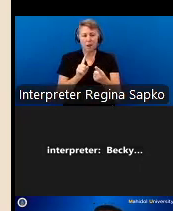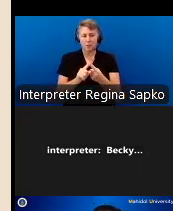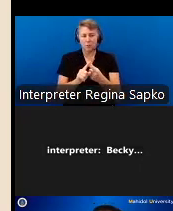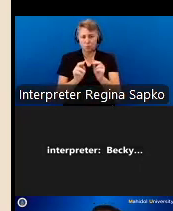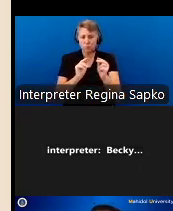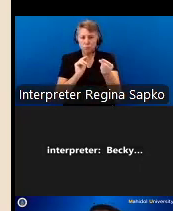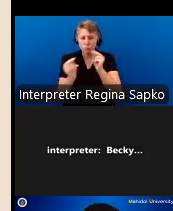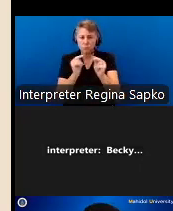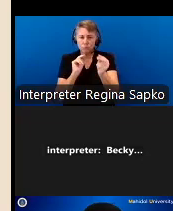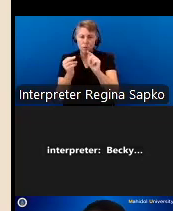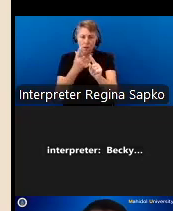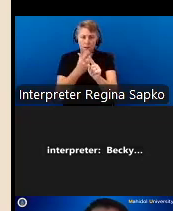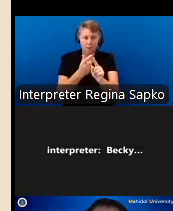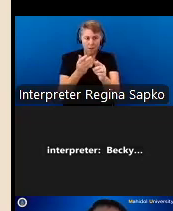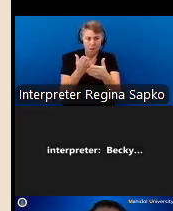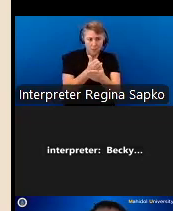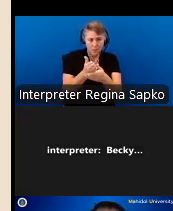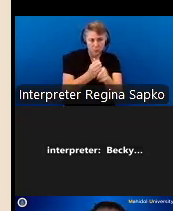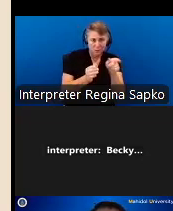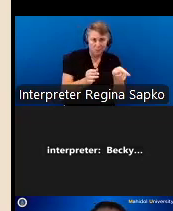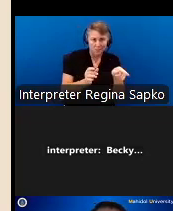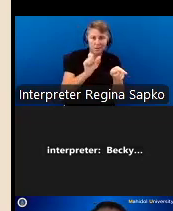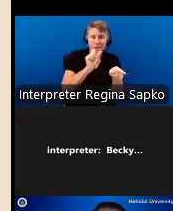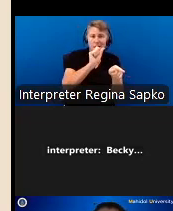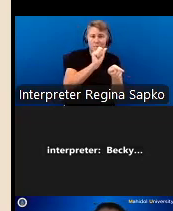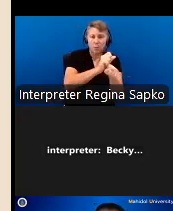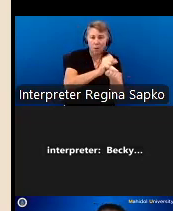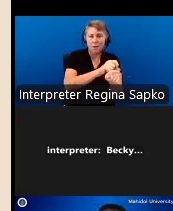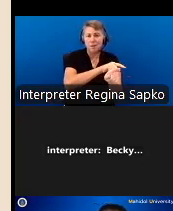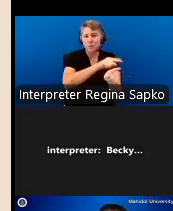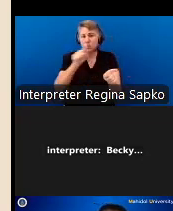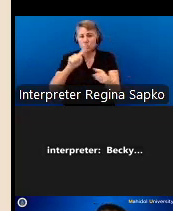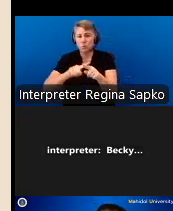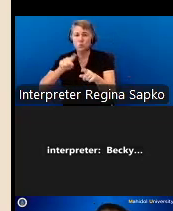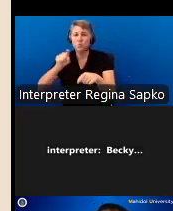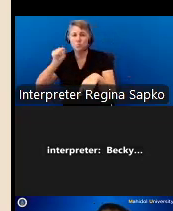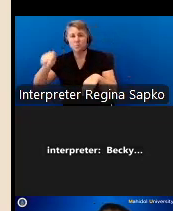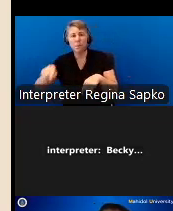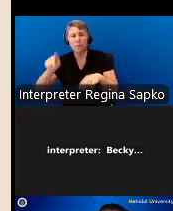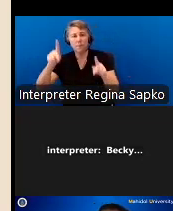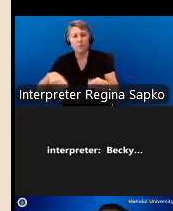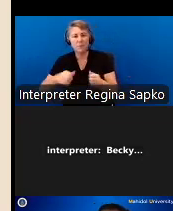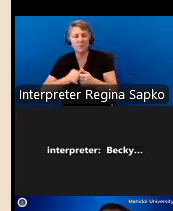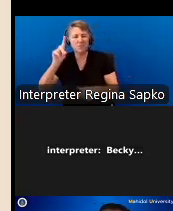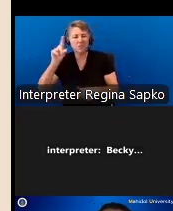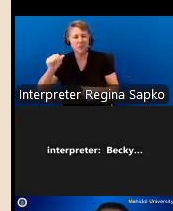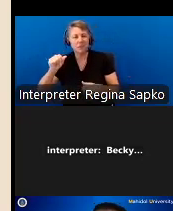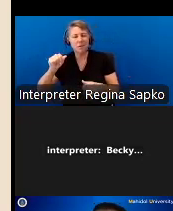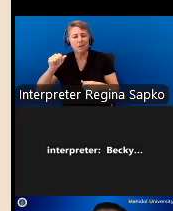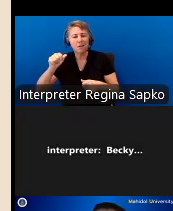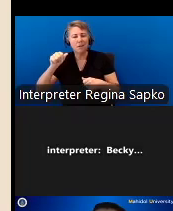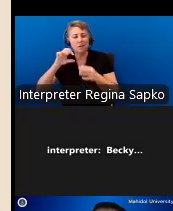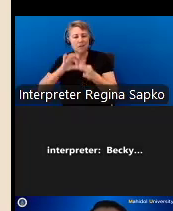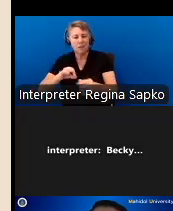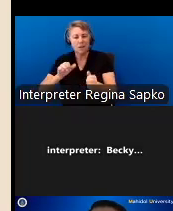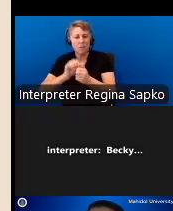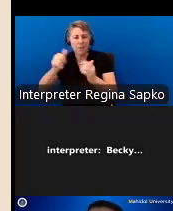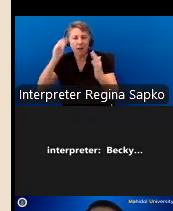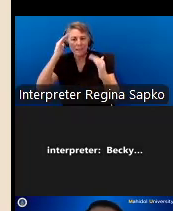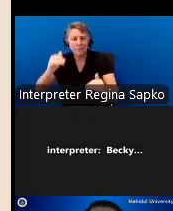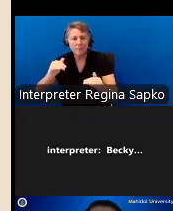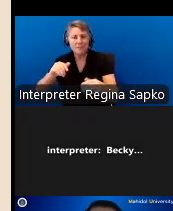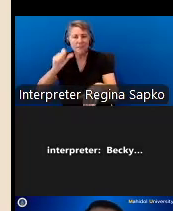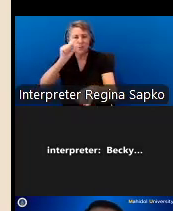employer to the person with disability in terms of their expectation, the performance, and job